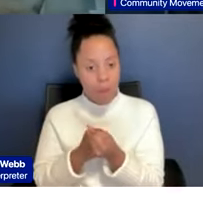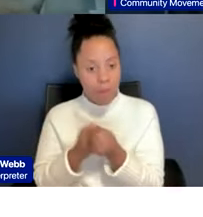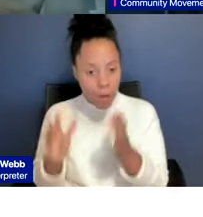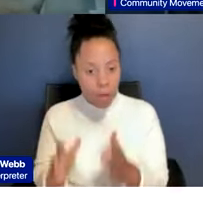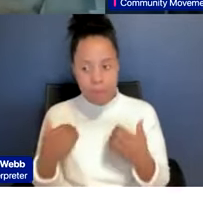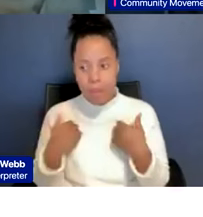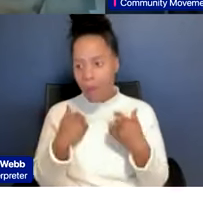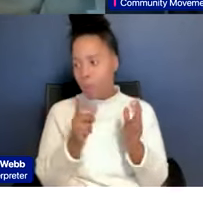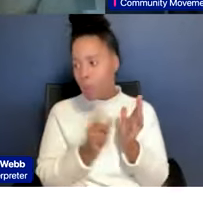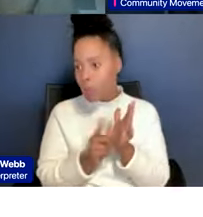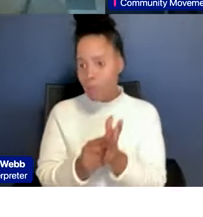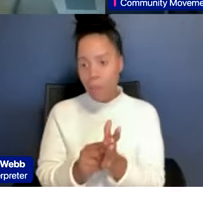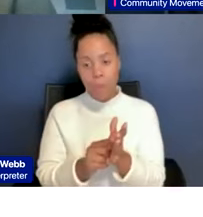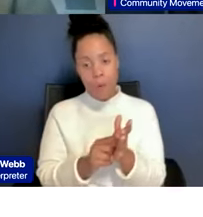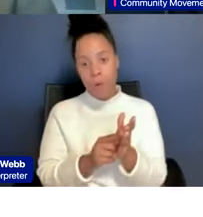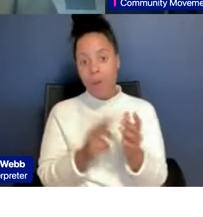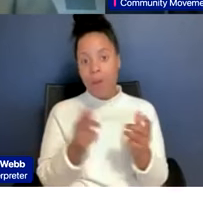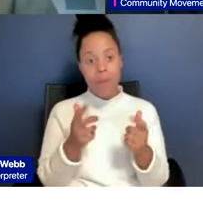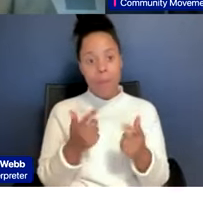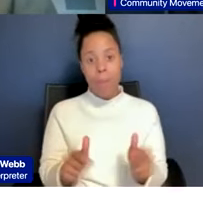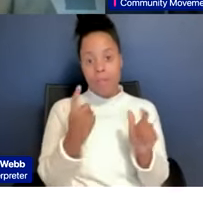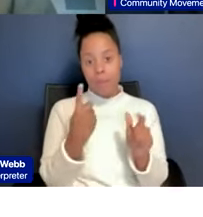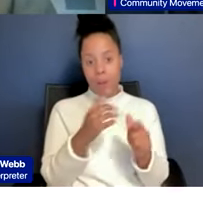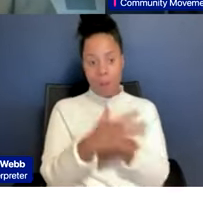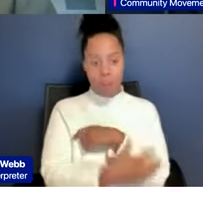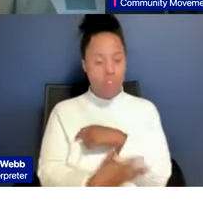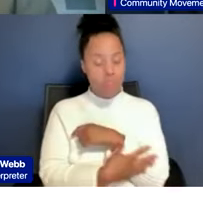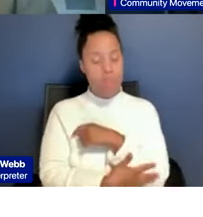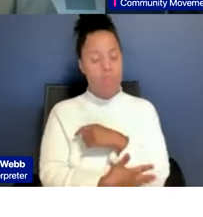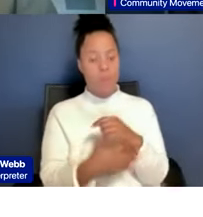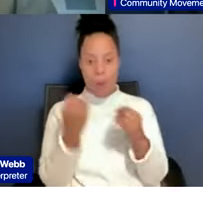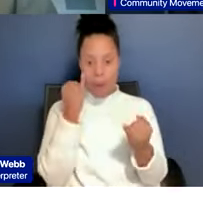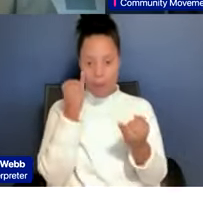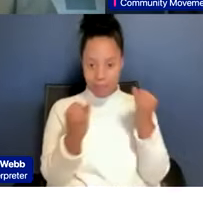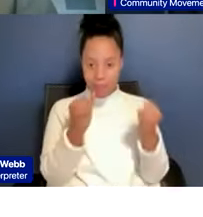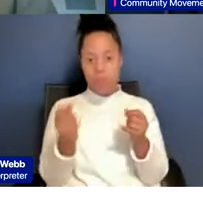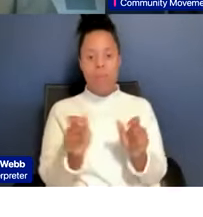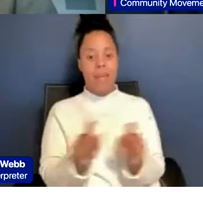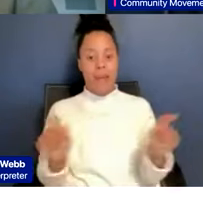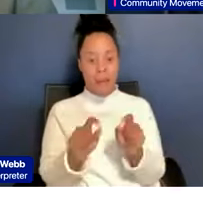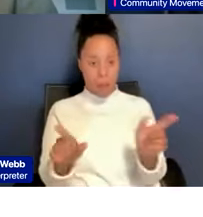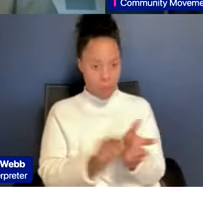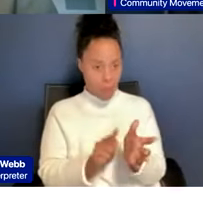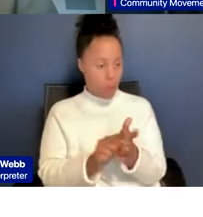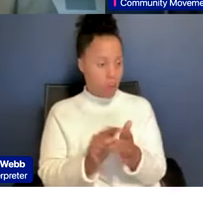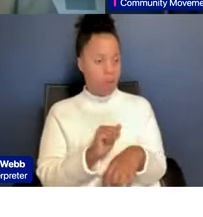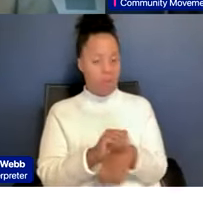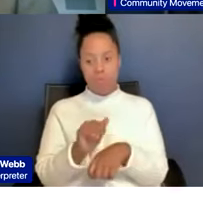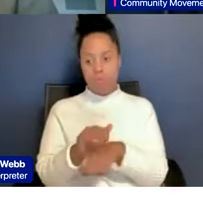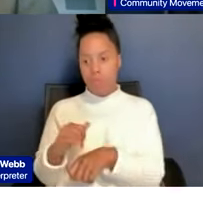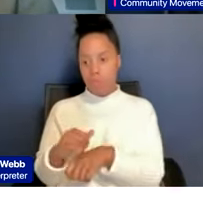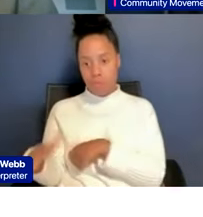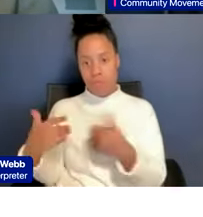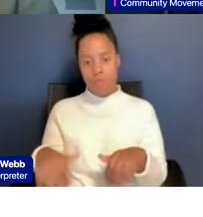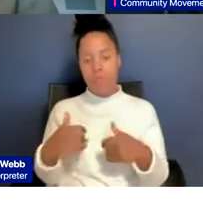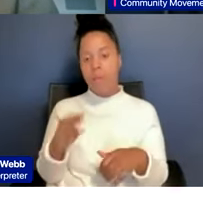country. And so the ideas were actually getting out there in mass circulation. And, you know, and you think about, like,